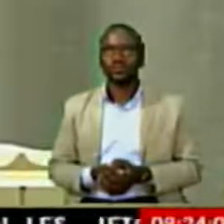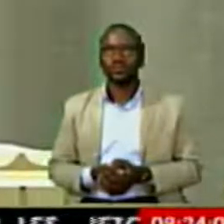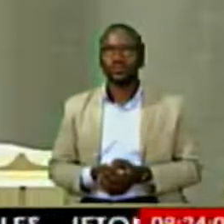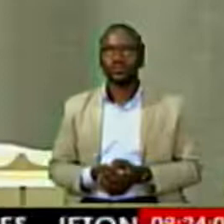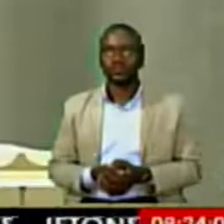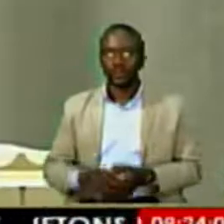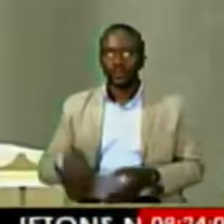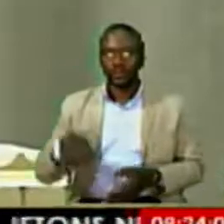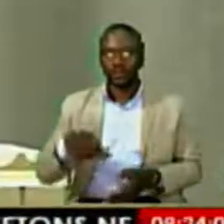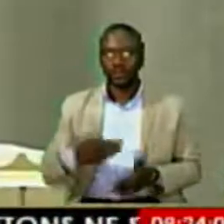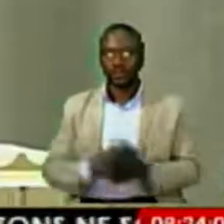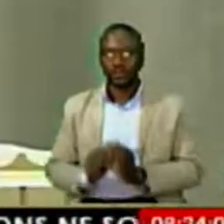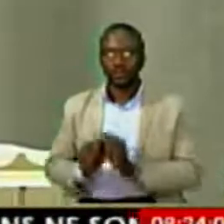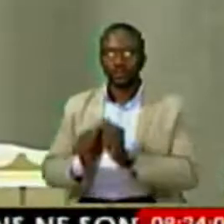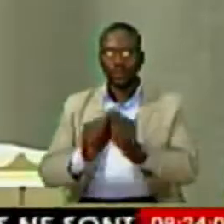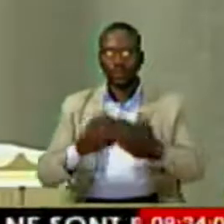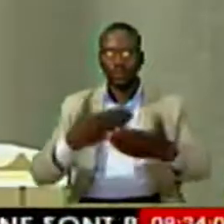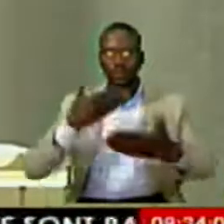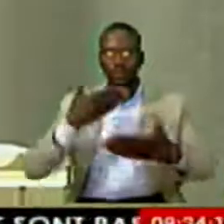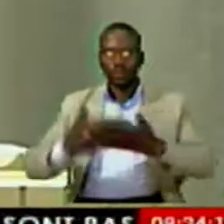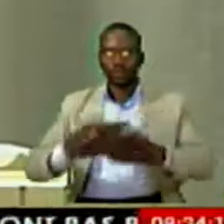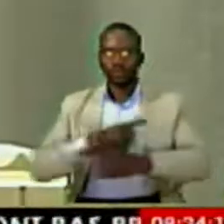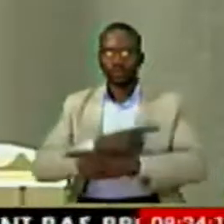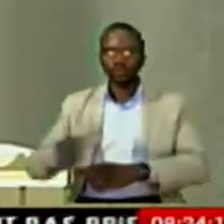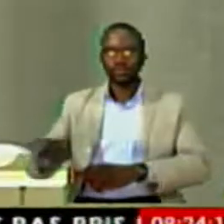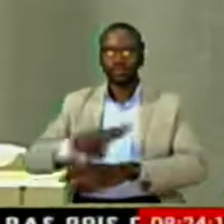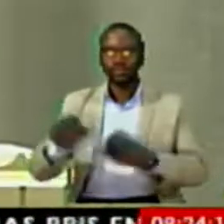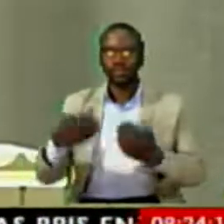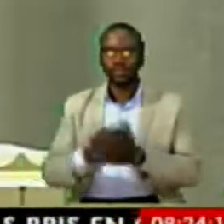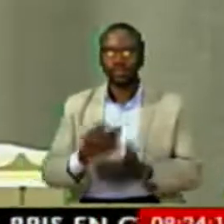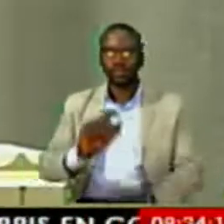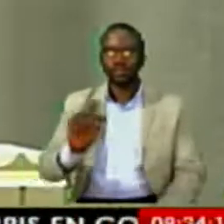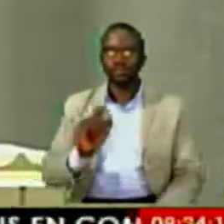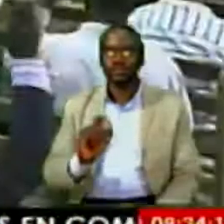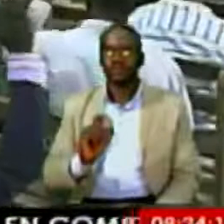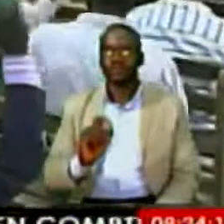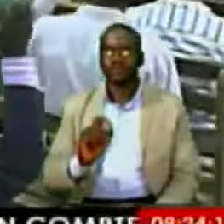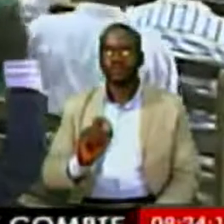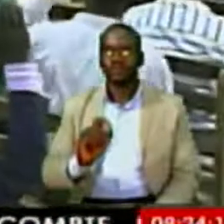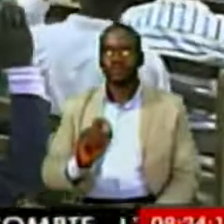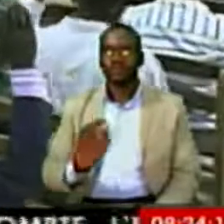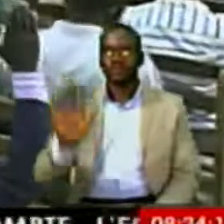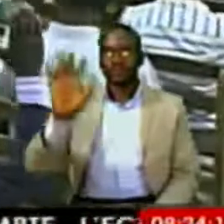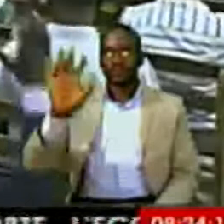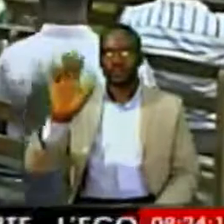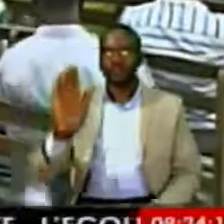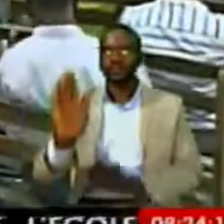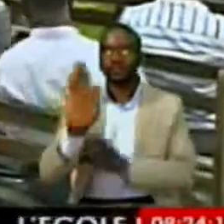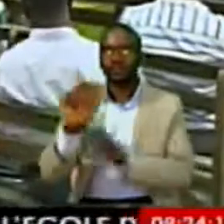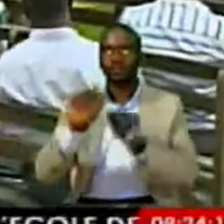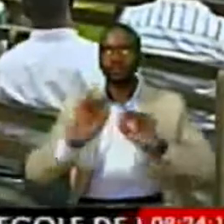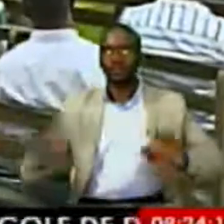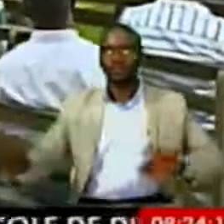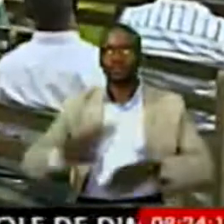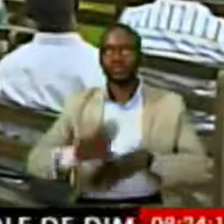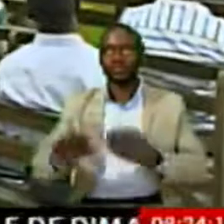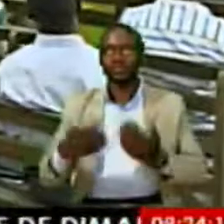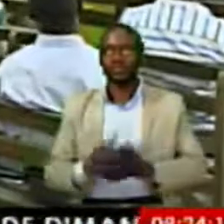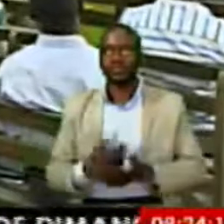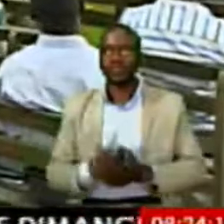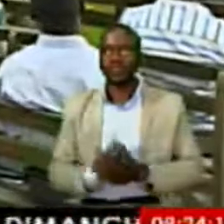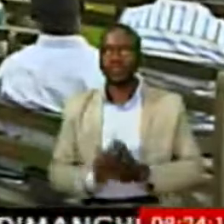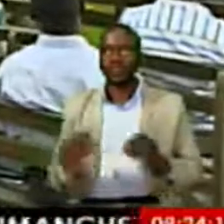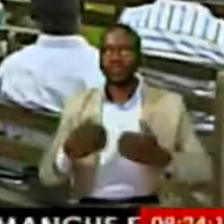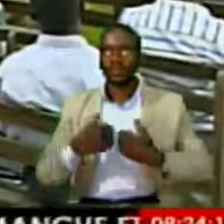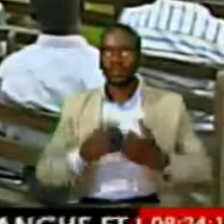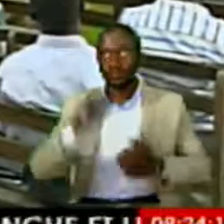our visit here. I may take there your greetings. Que le Seigneur Dieu vous bénisse. May the Lord God bless you. Il y a le